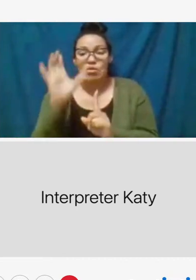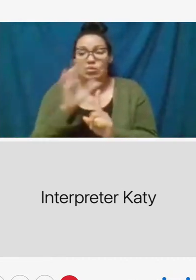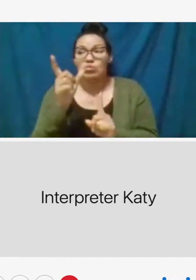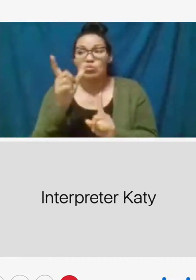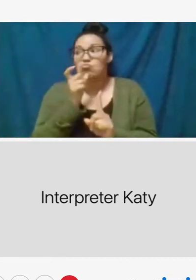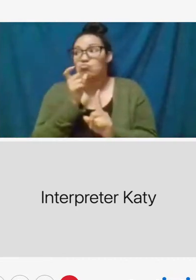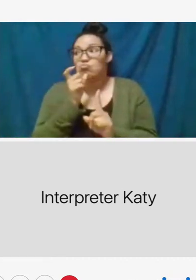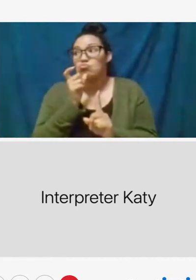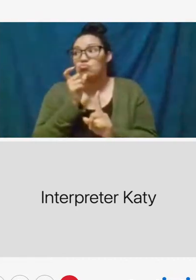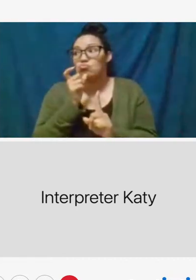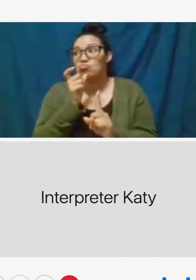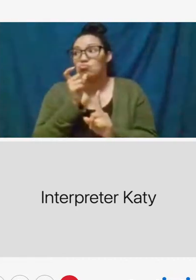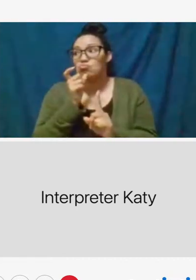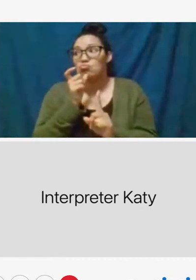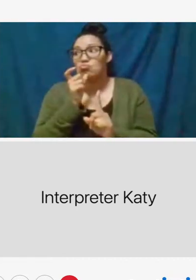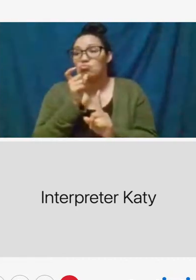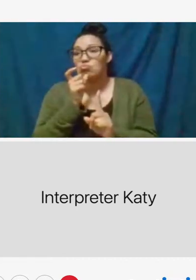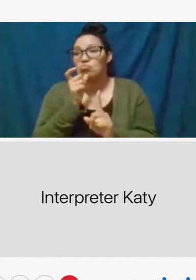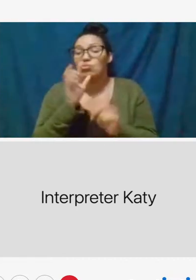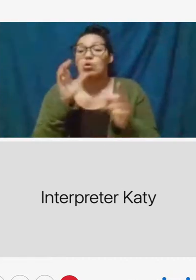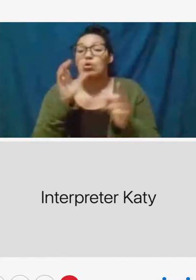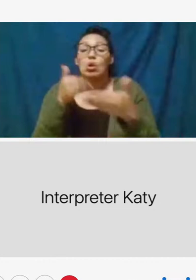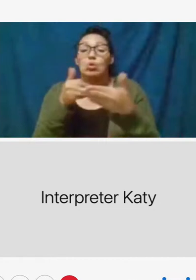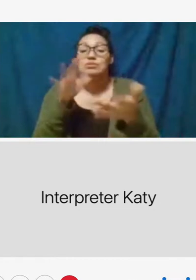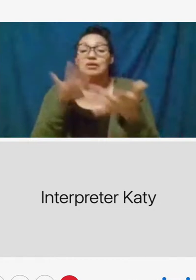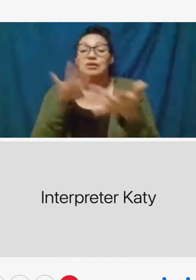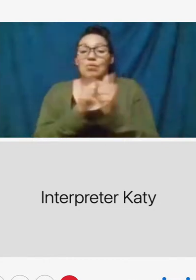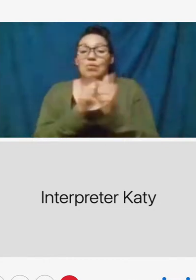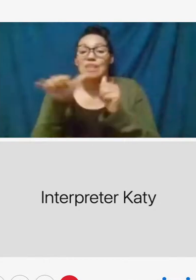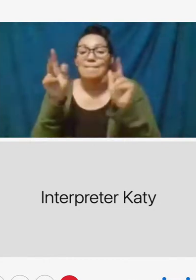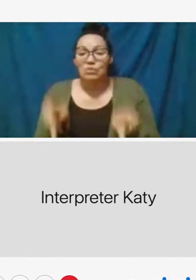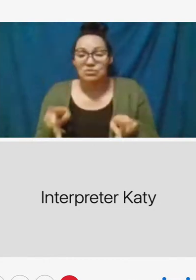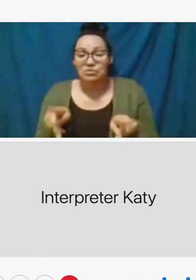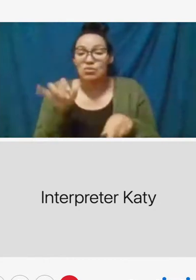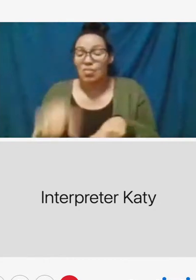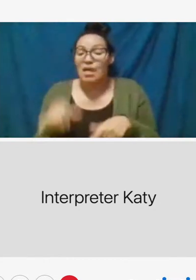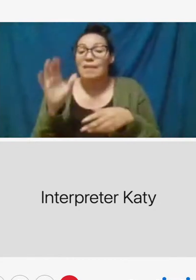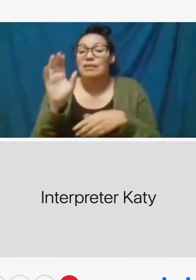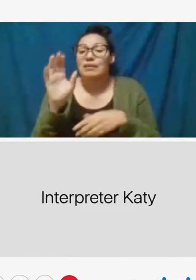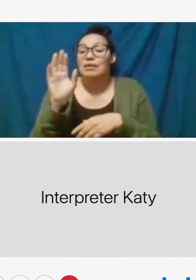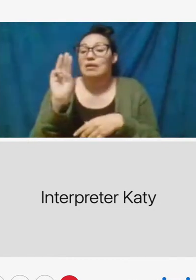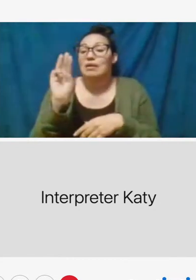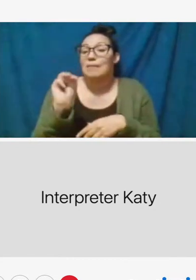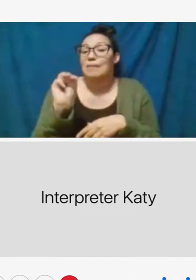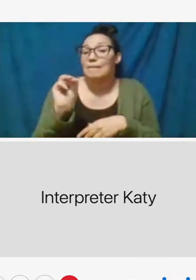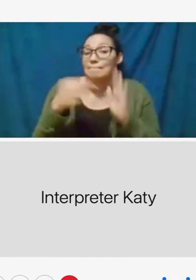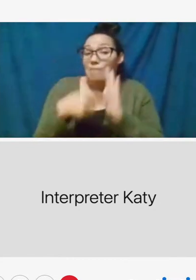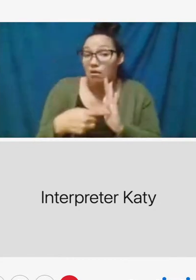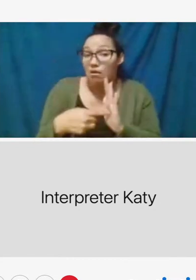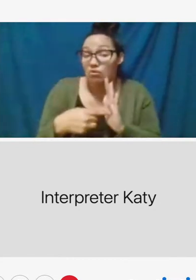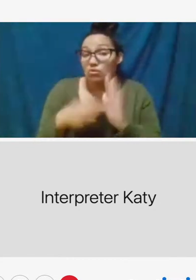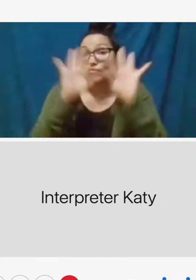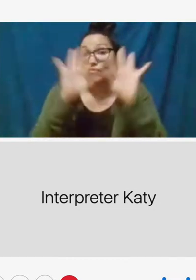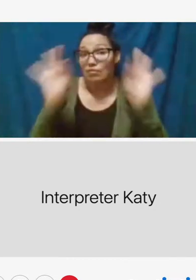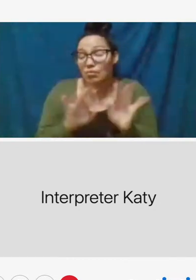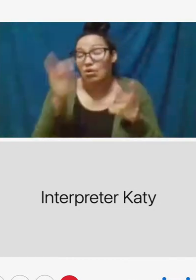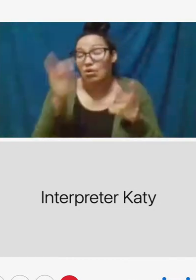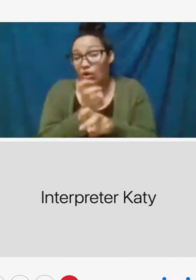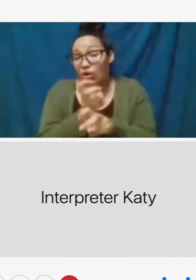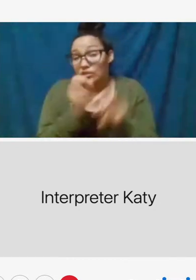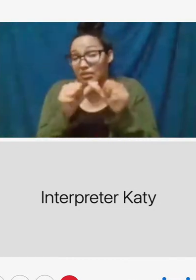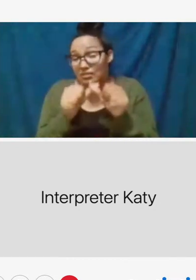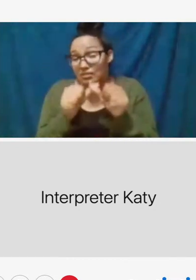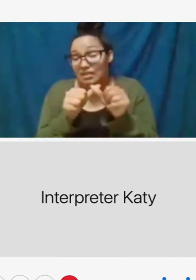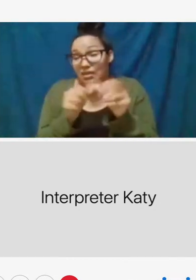contact to that person so that that model that framework has been difficult to maintain given now with the Omicron